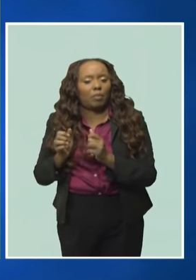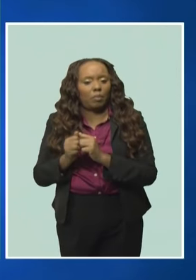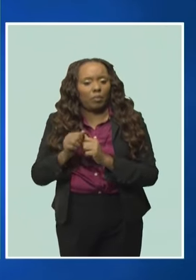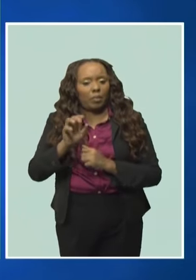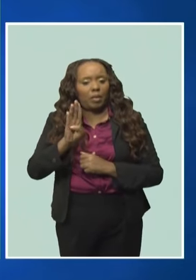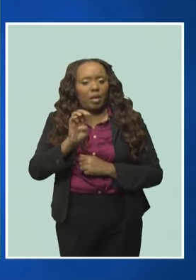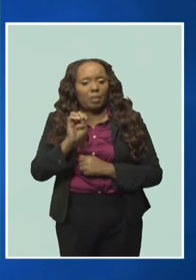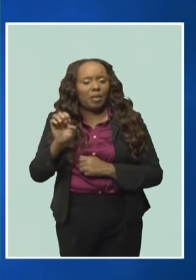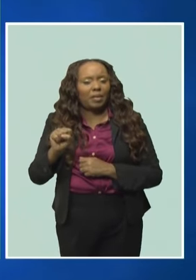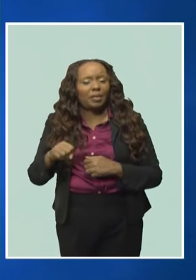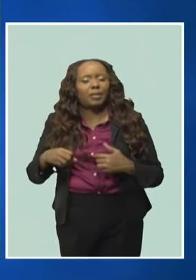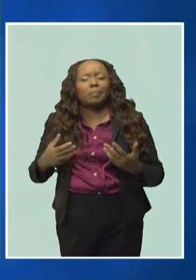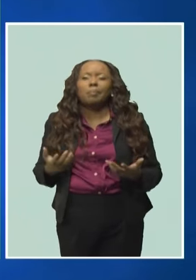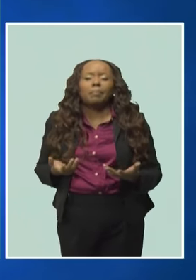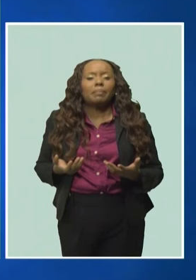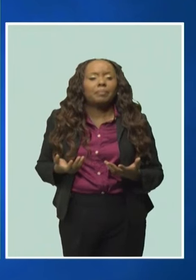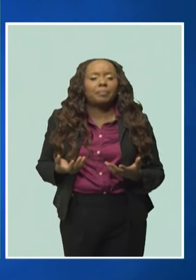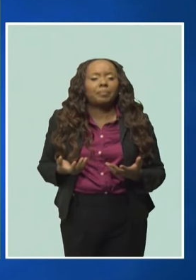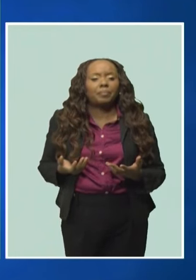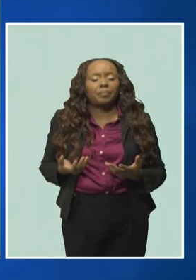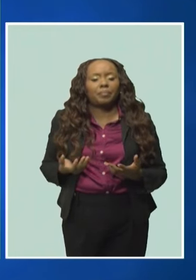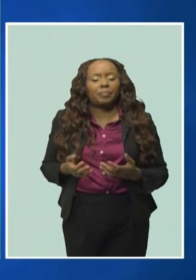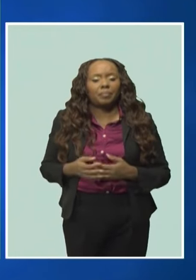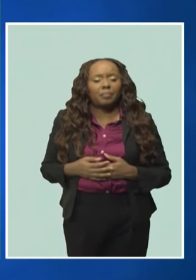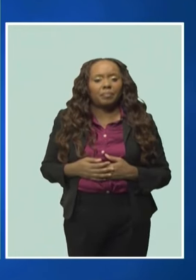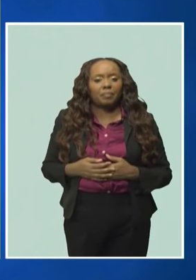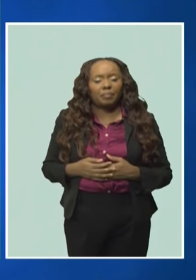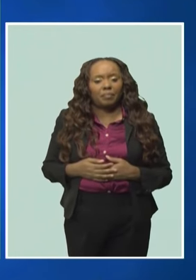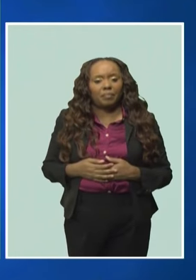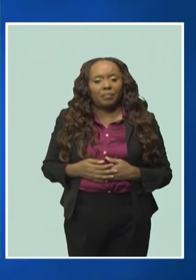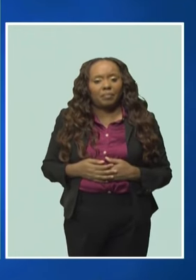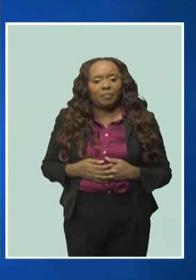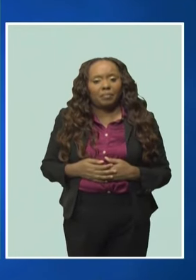what can I say? They manage to keep the